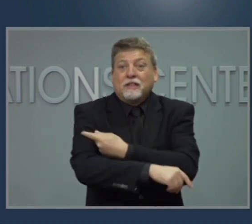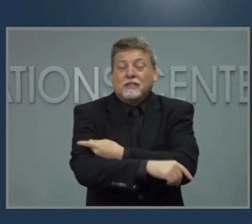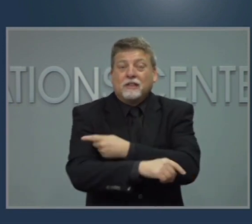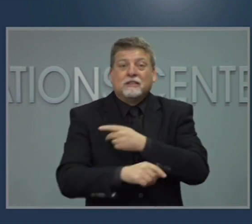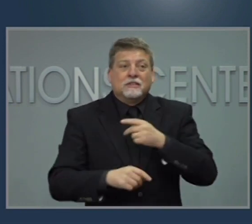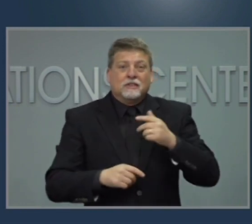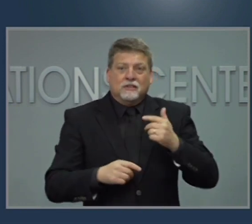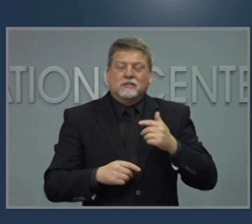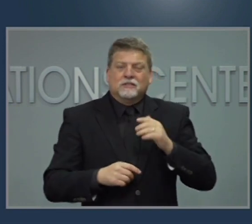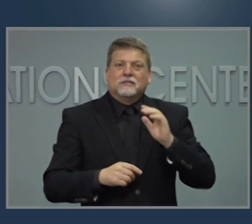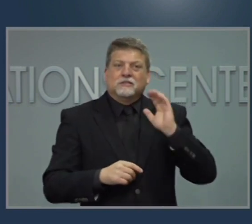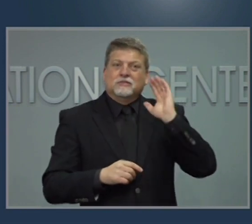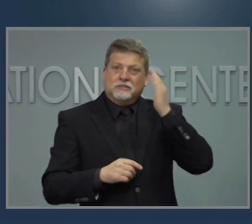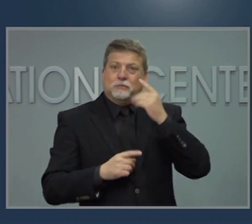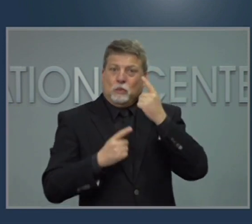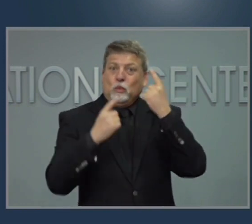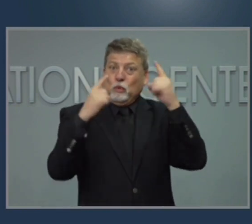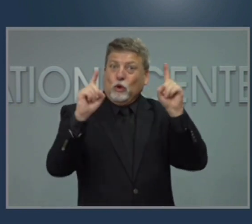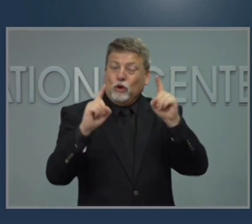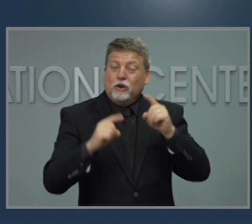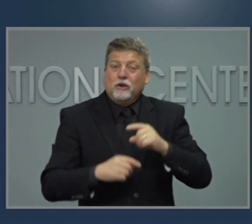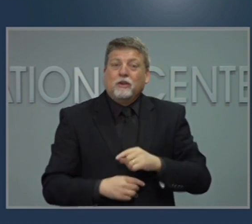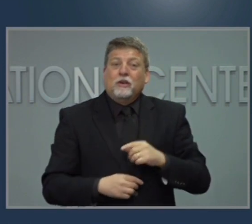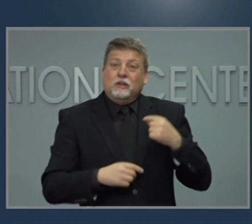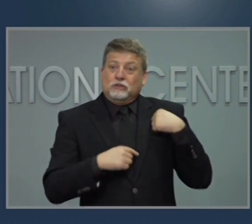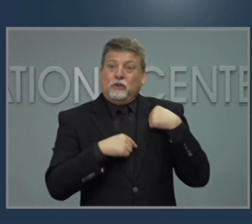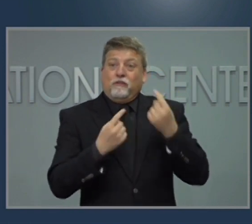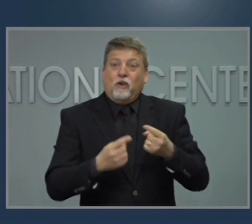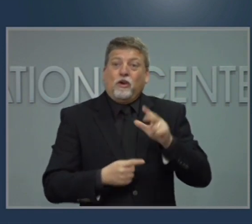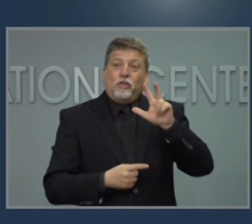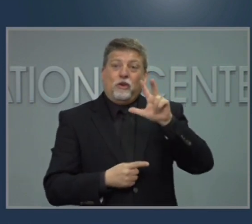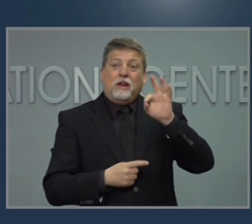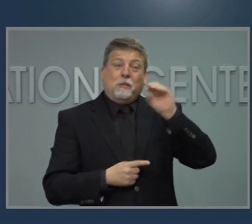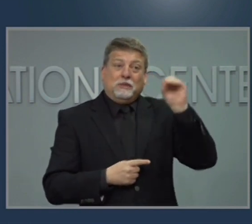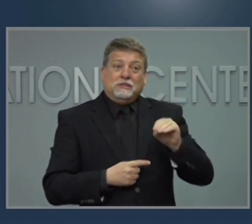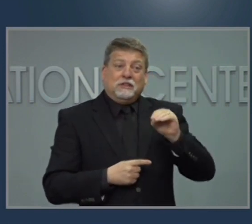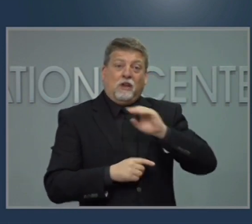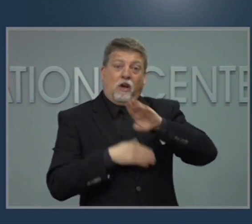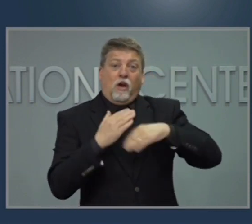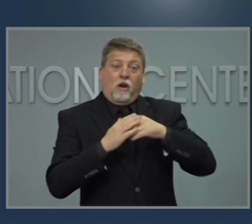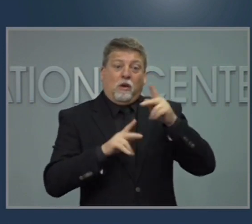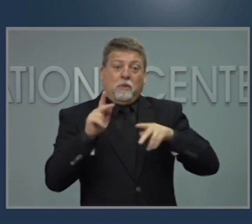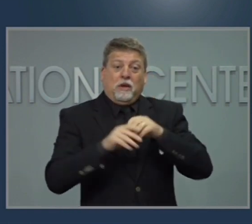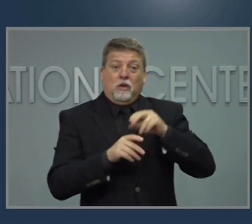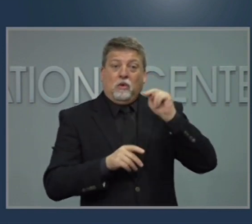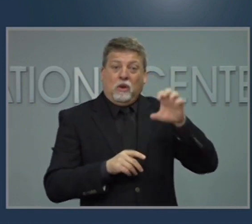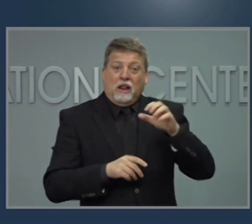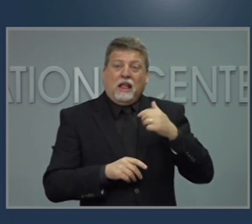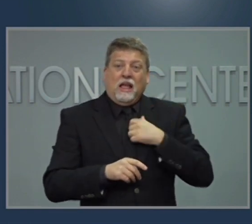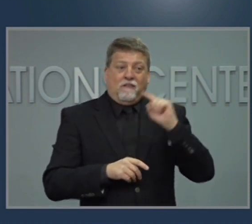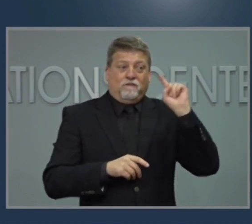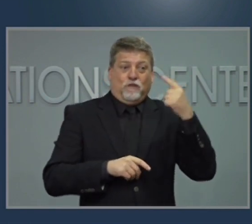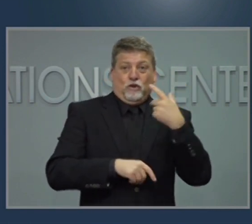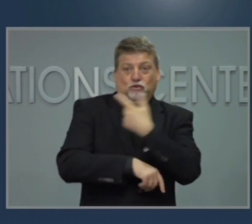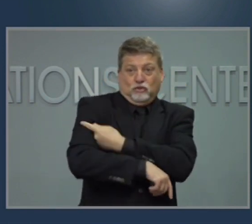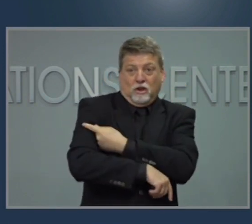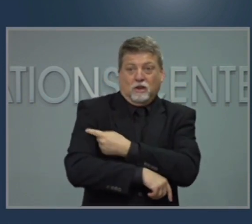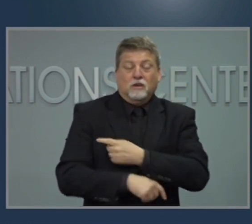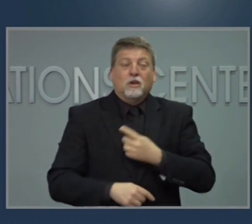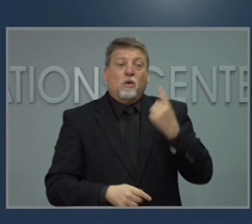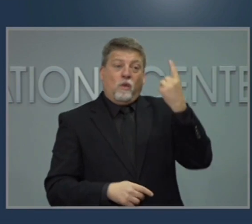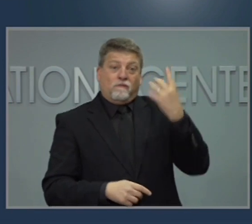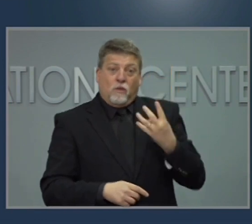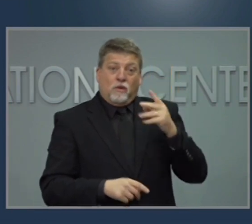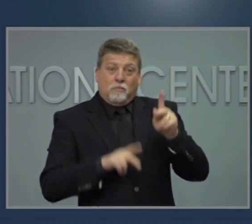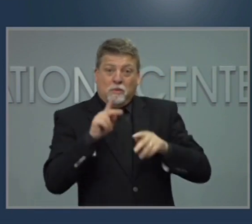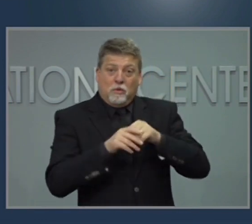of today, 39% of all North Carolinians 18 and older are partially vaccinated, and a quarter are fully